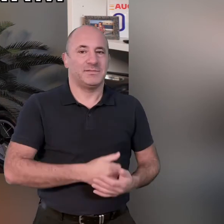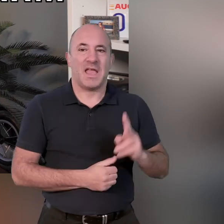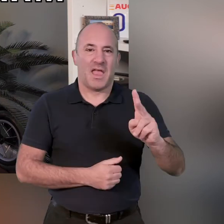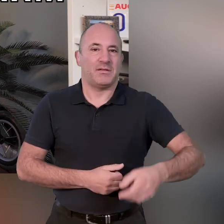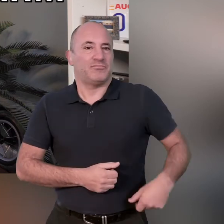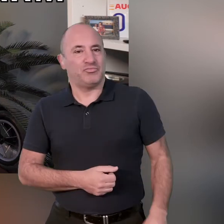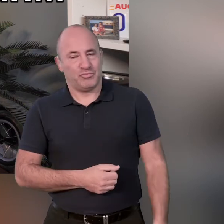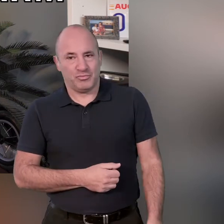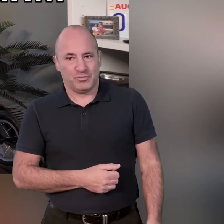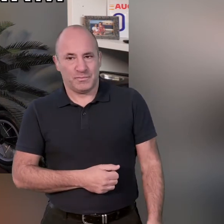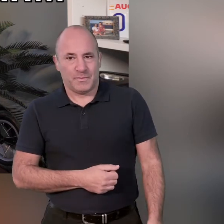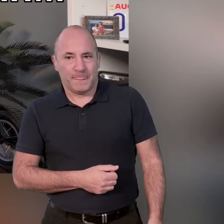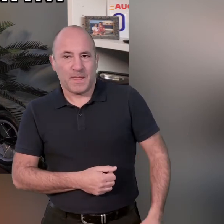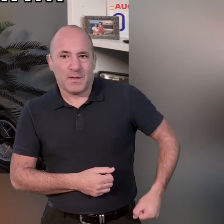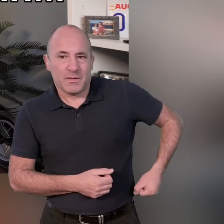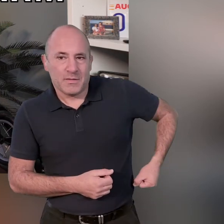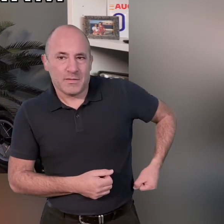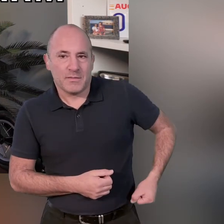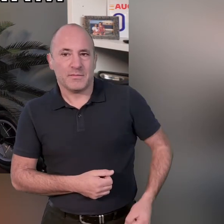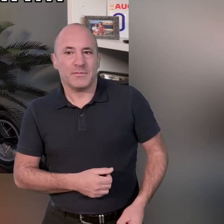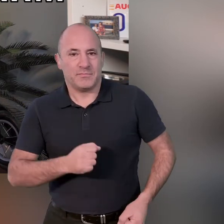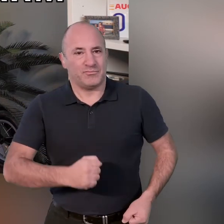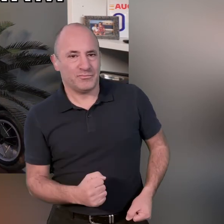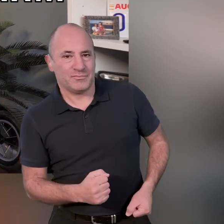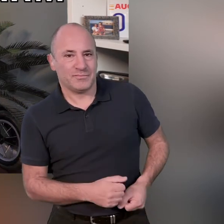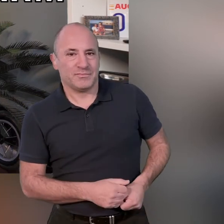again, dangling it down, rowing it towards you. So bring that